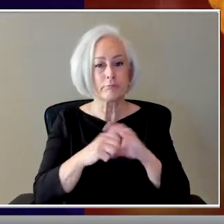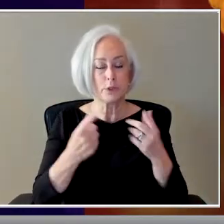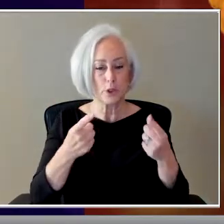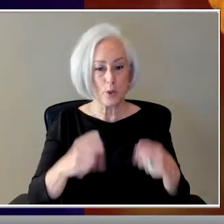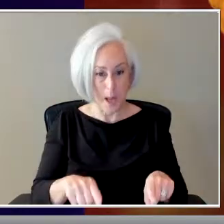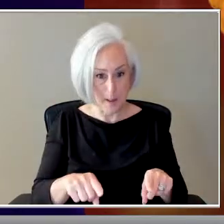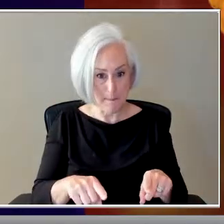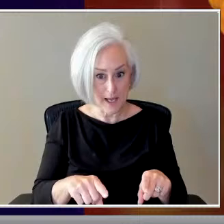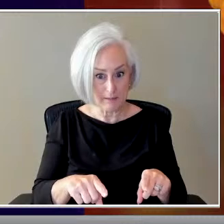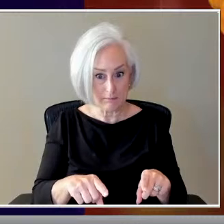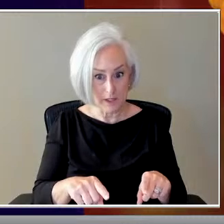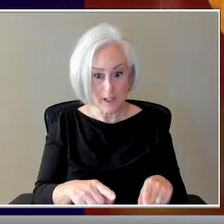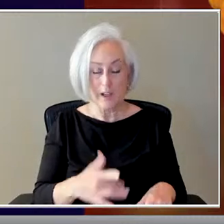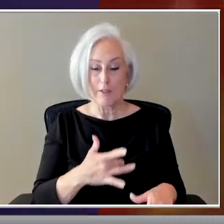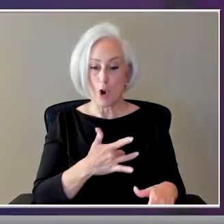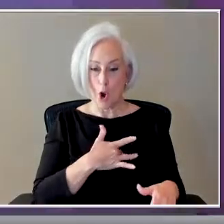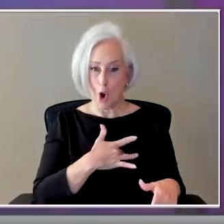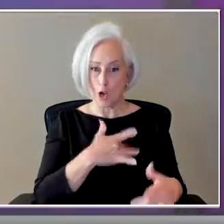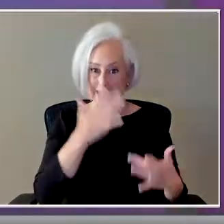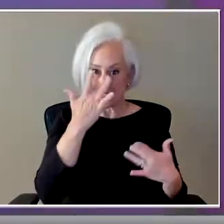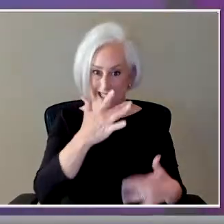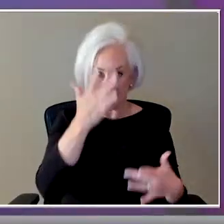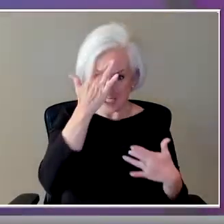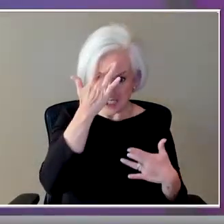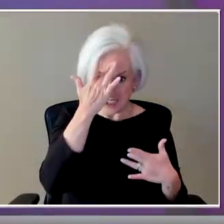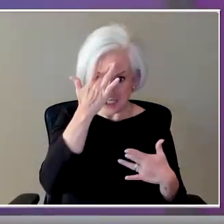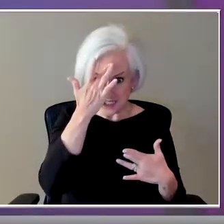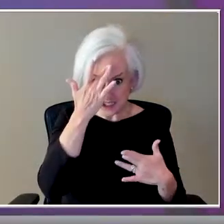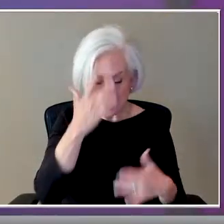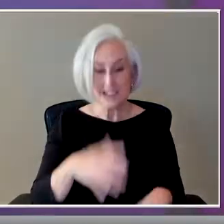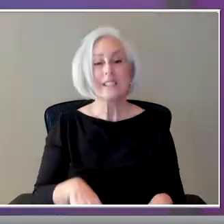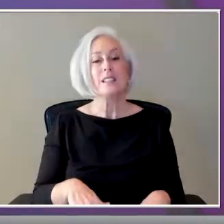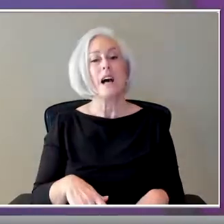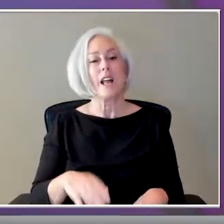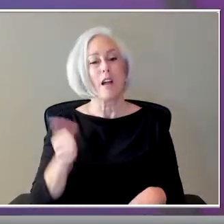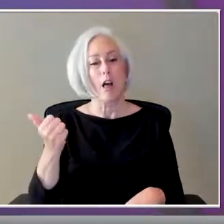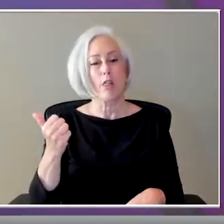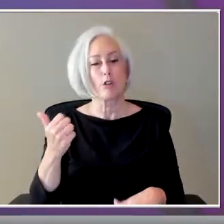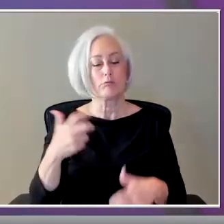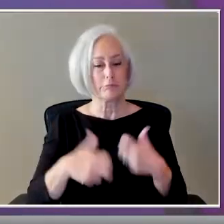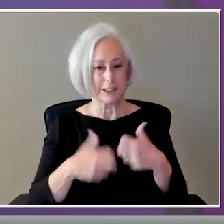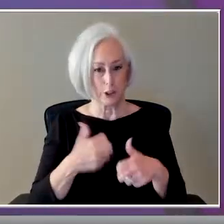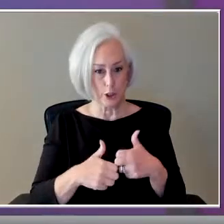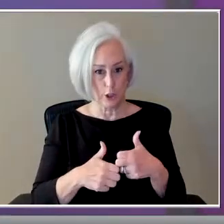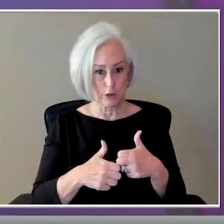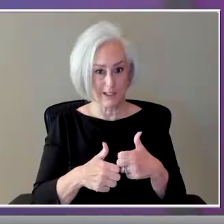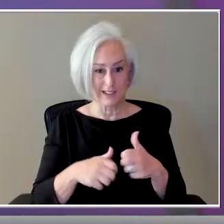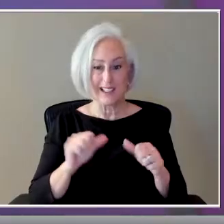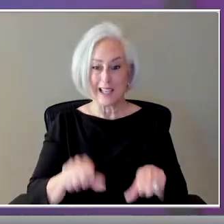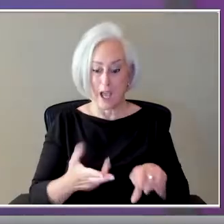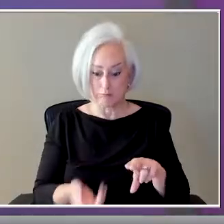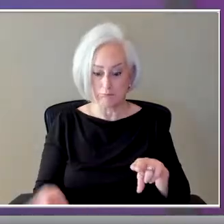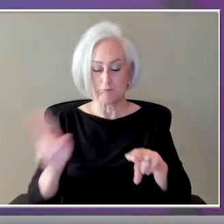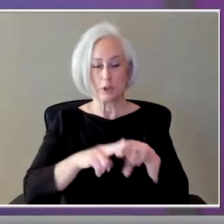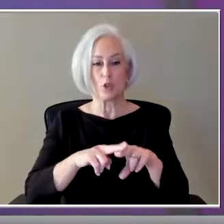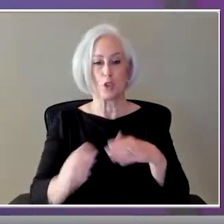cardiovascular issues. And Lp(a) can also increase your risk of stillbirths and